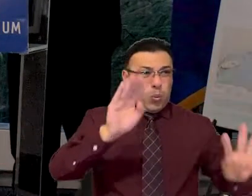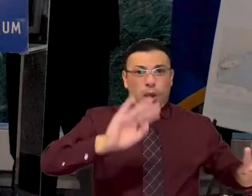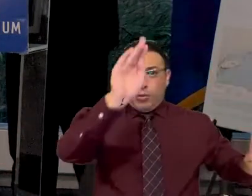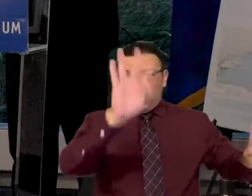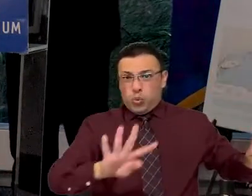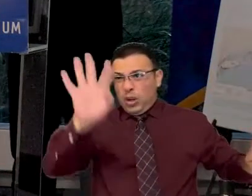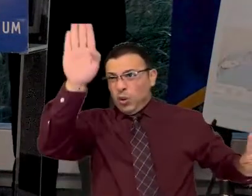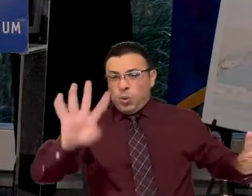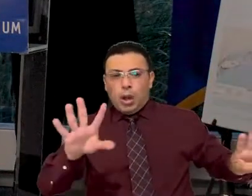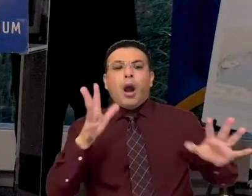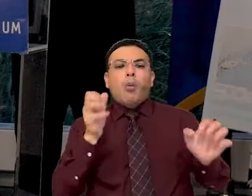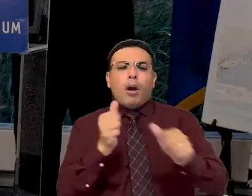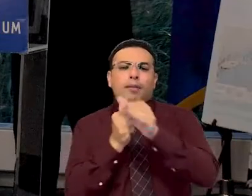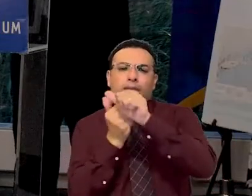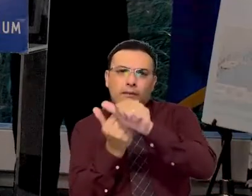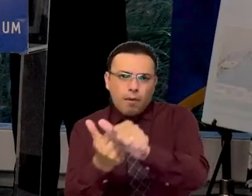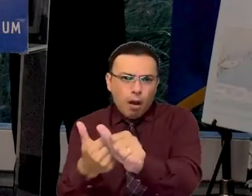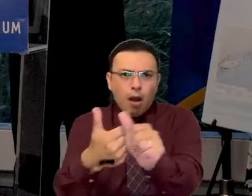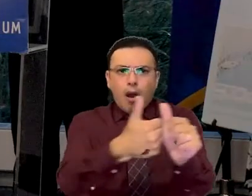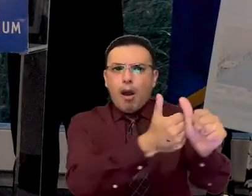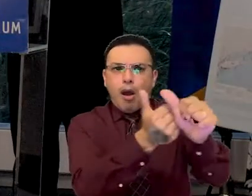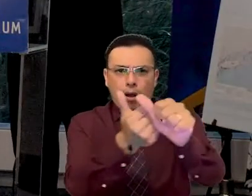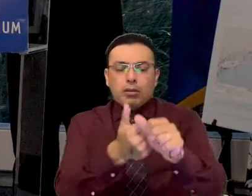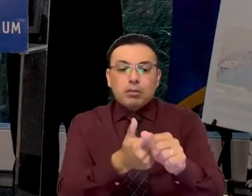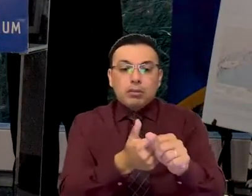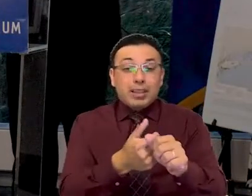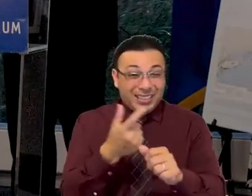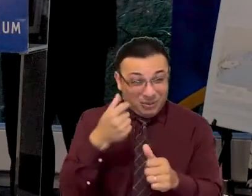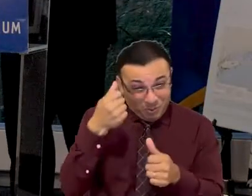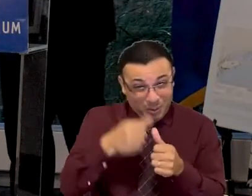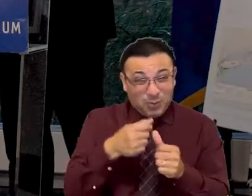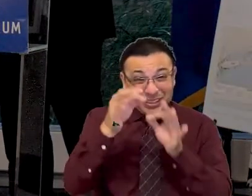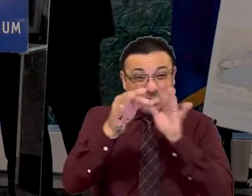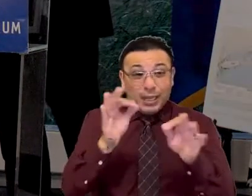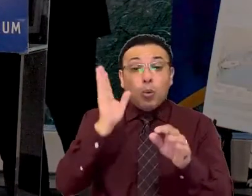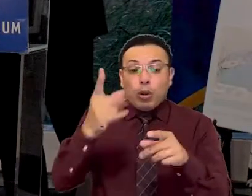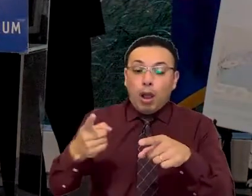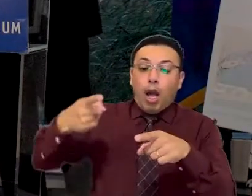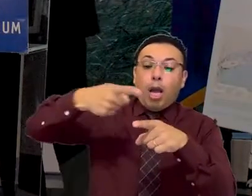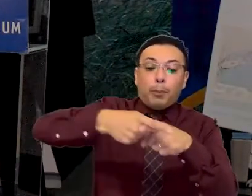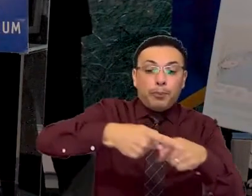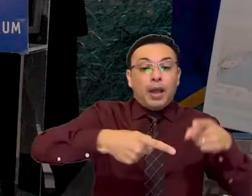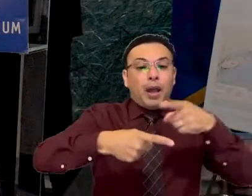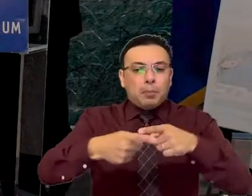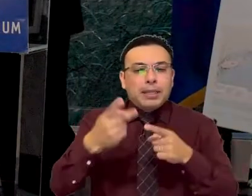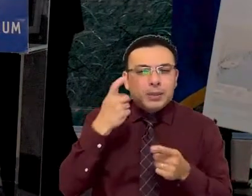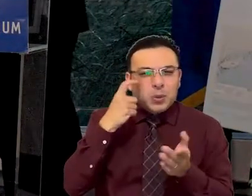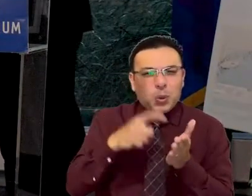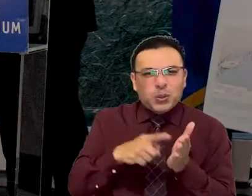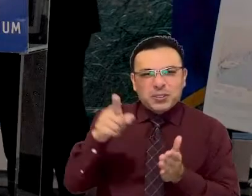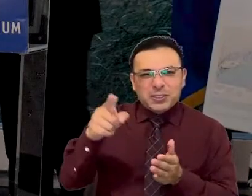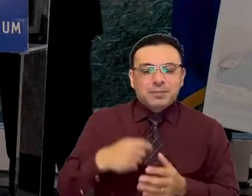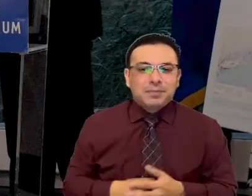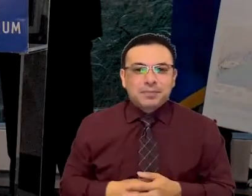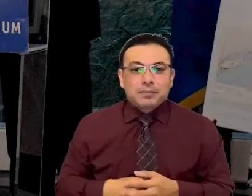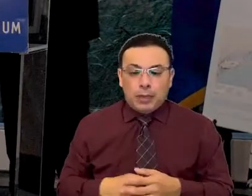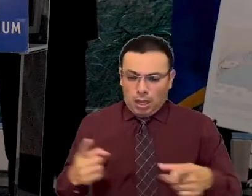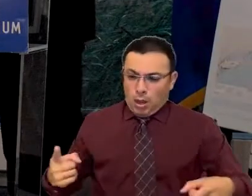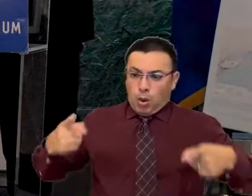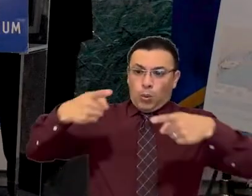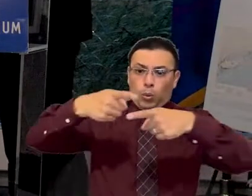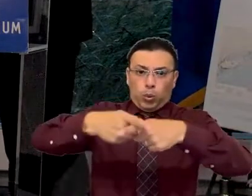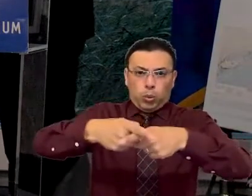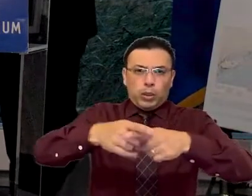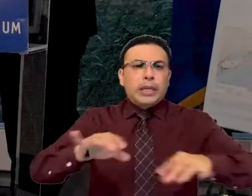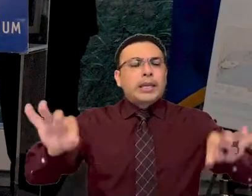and you get a sense of where some of those crossings would be. Talking about cable crossings is important from a